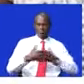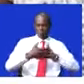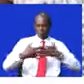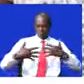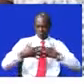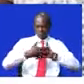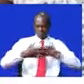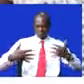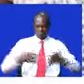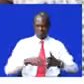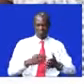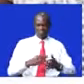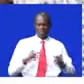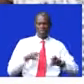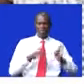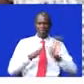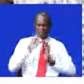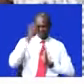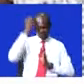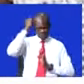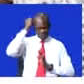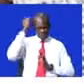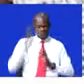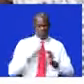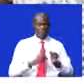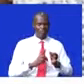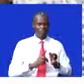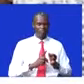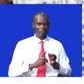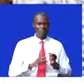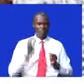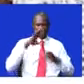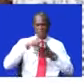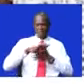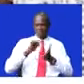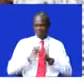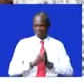on River Nyando. 7. We believe that